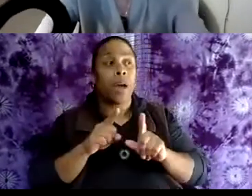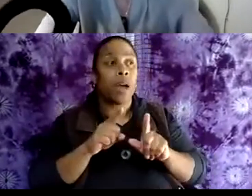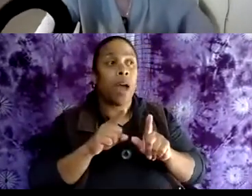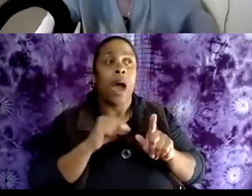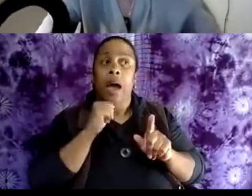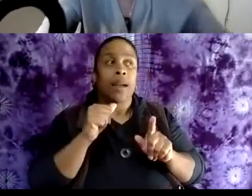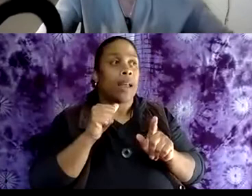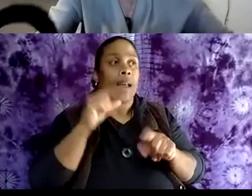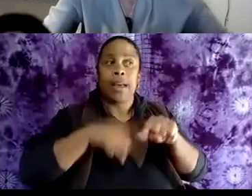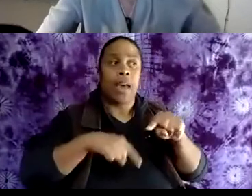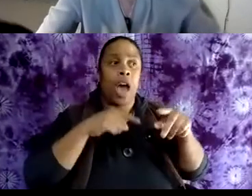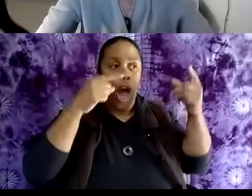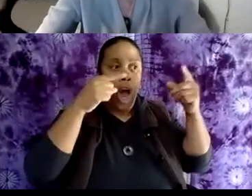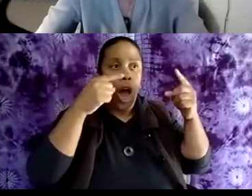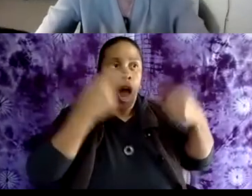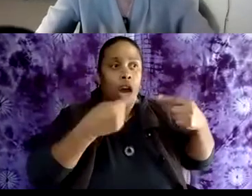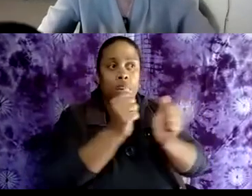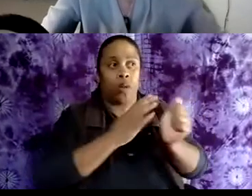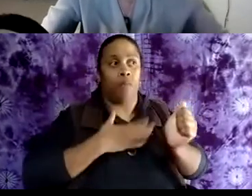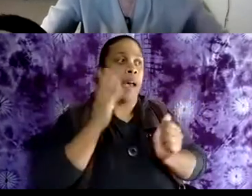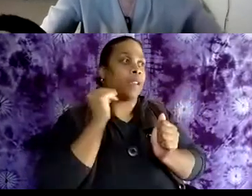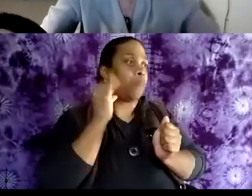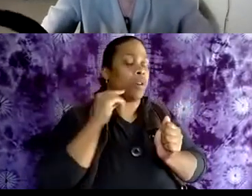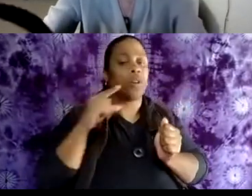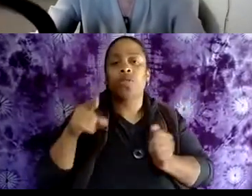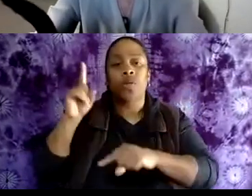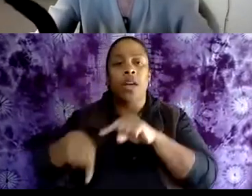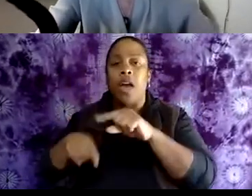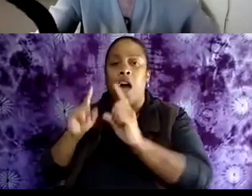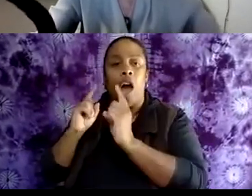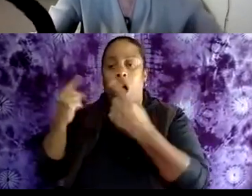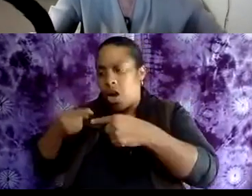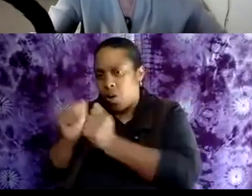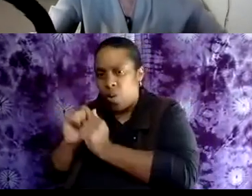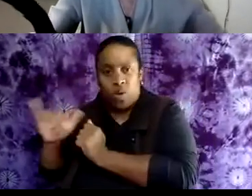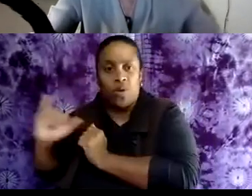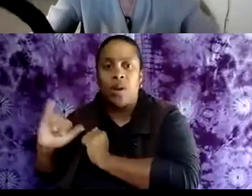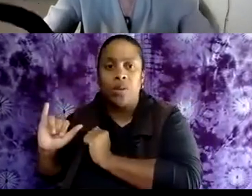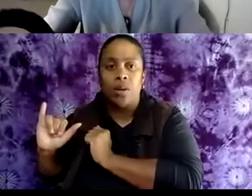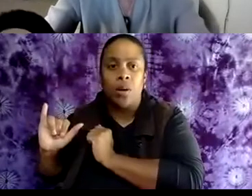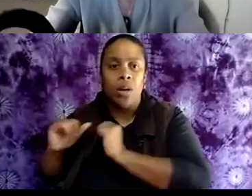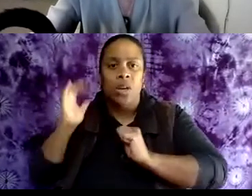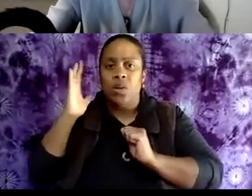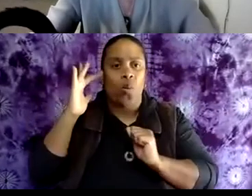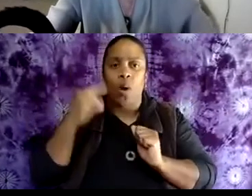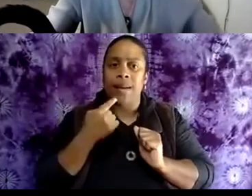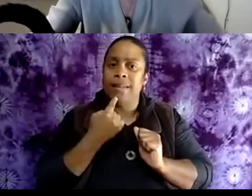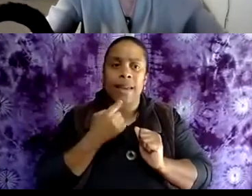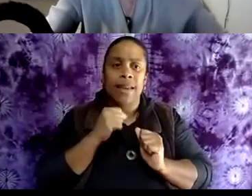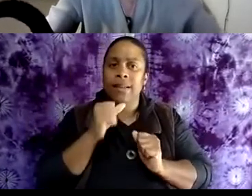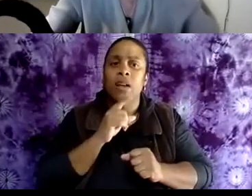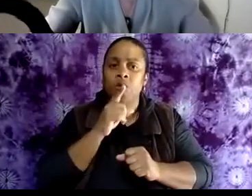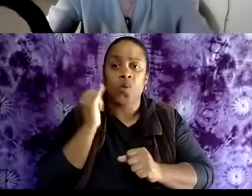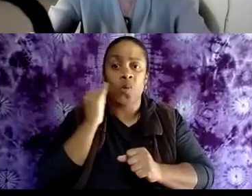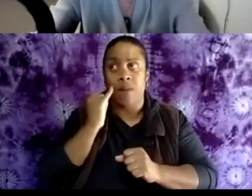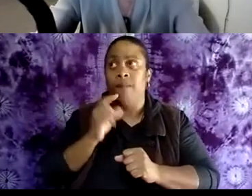happy to see that you're not arguing with yours either. You have the experience you're having. And why say it's not true if it's true for you?